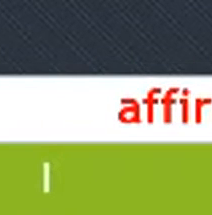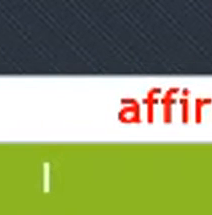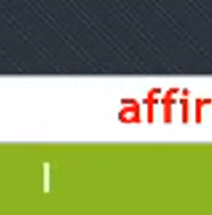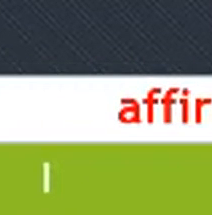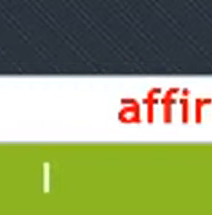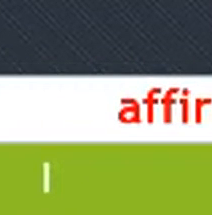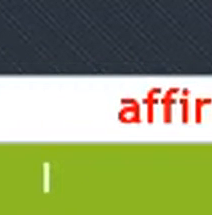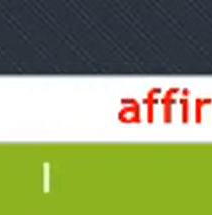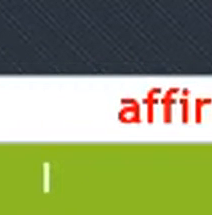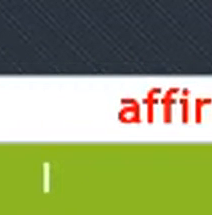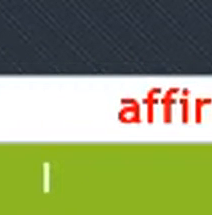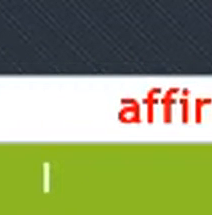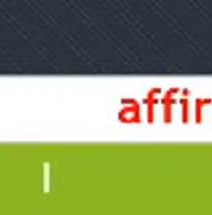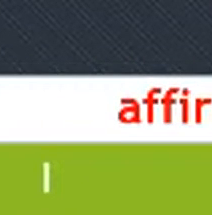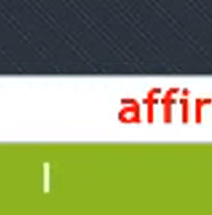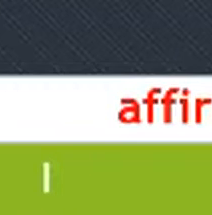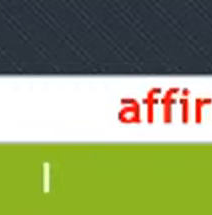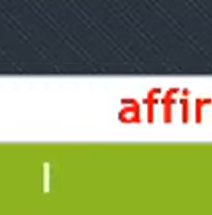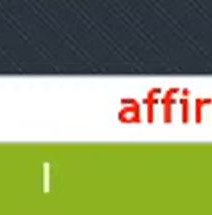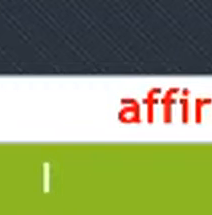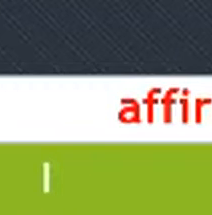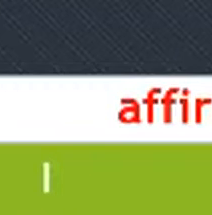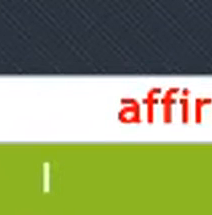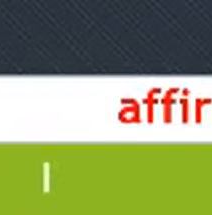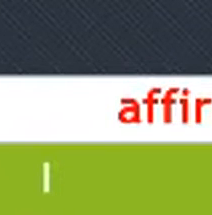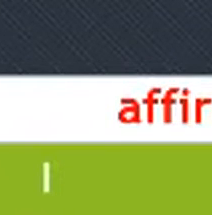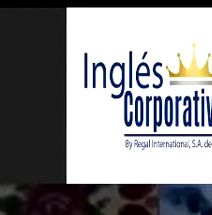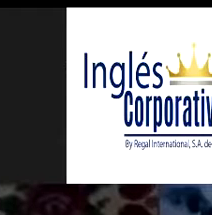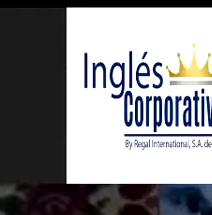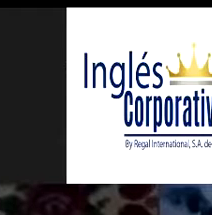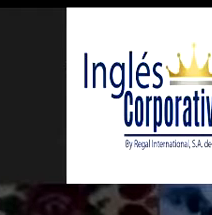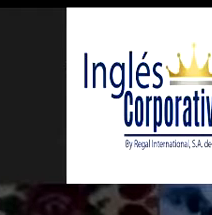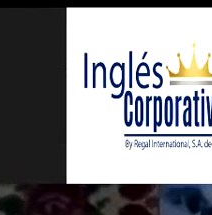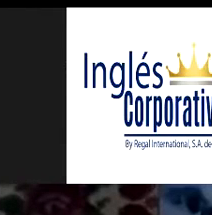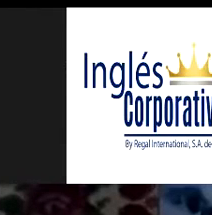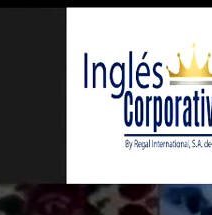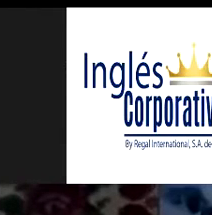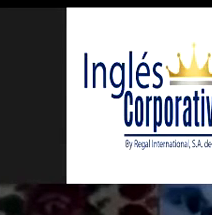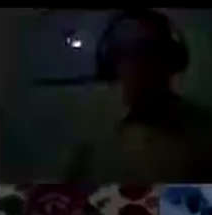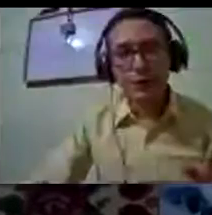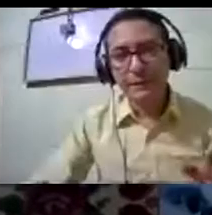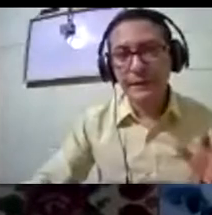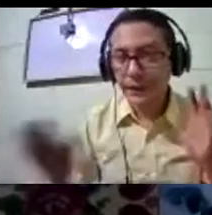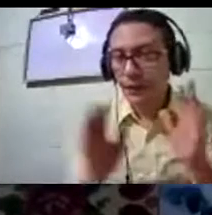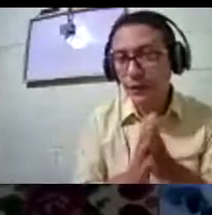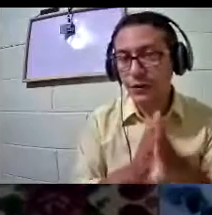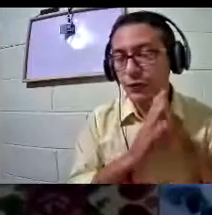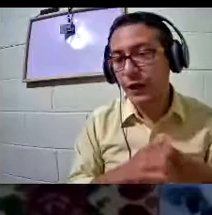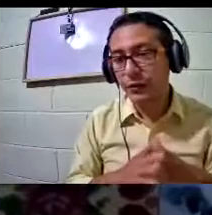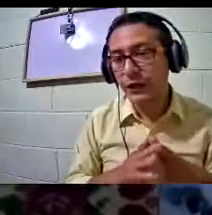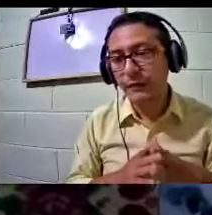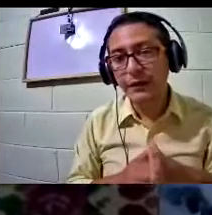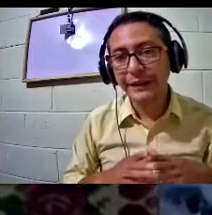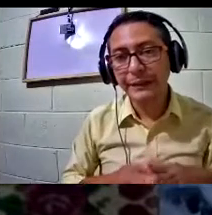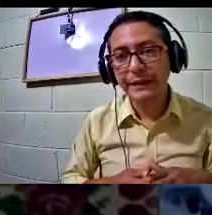that we are performing right in the moment that we are speaking. So when we use the present continuous, we